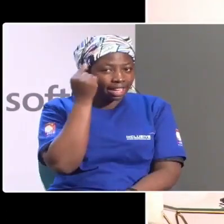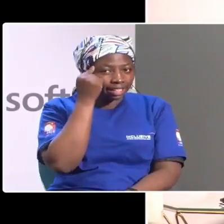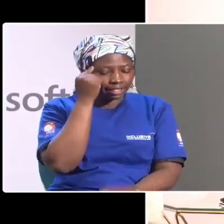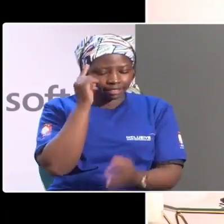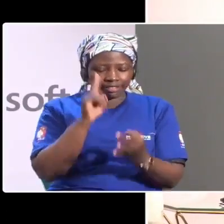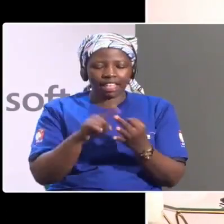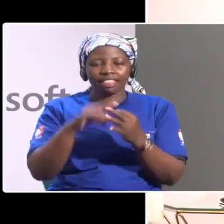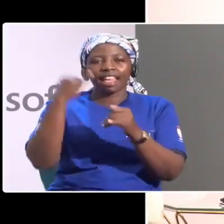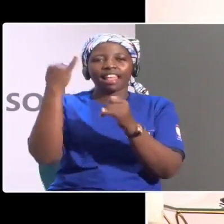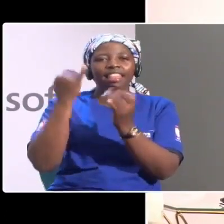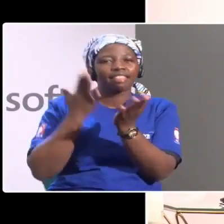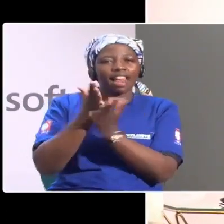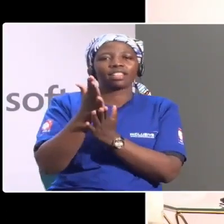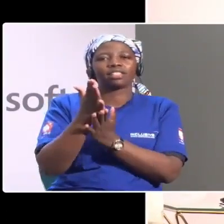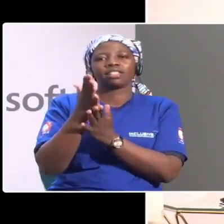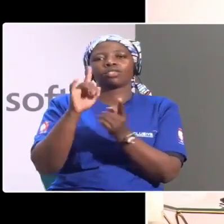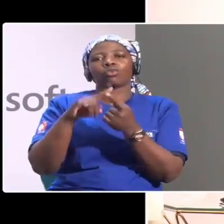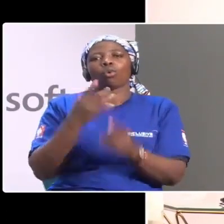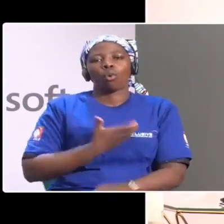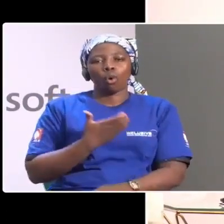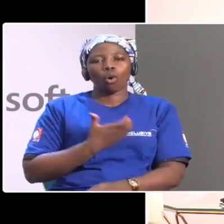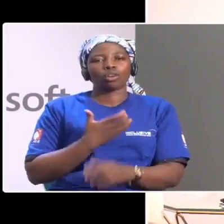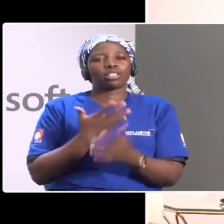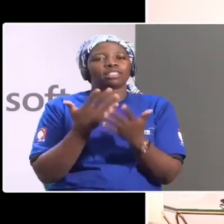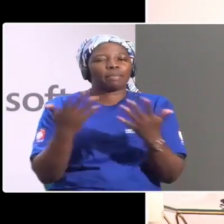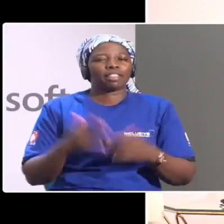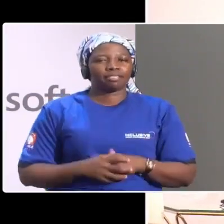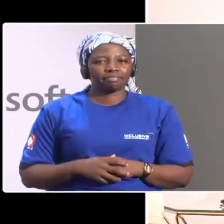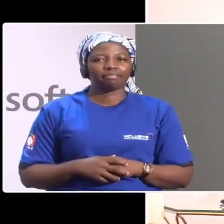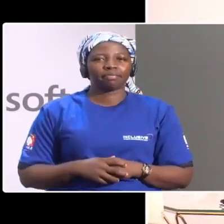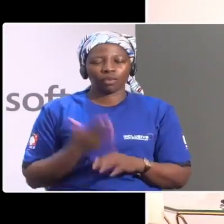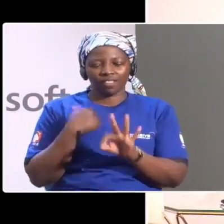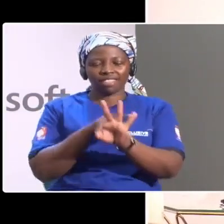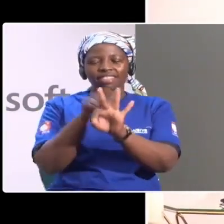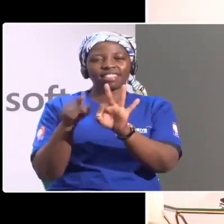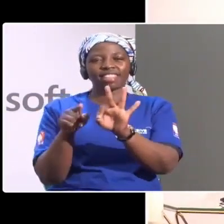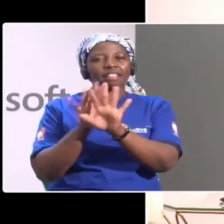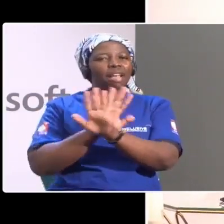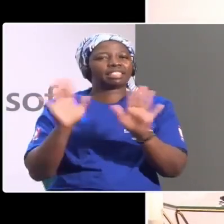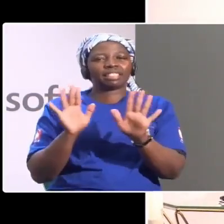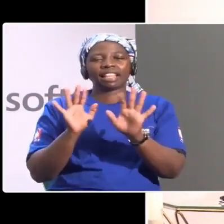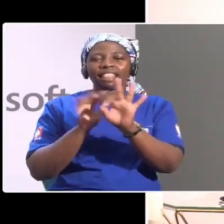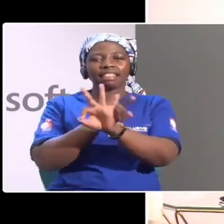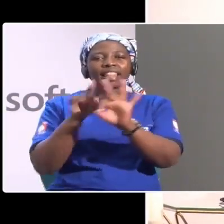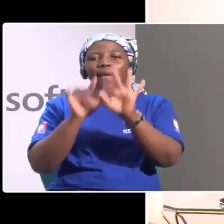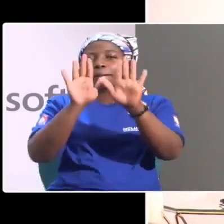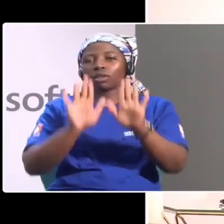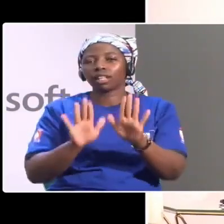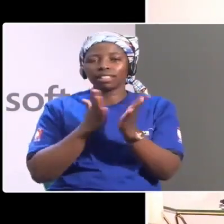and finally the right to own something. There are only three fundamental